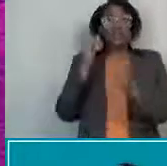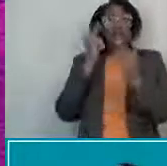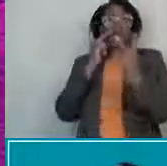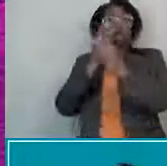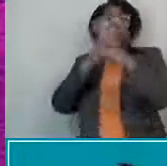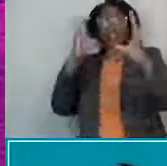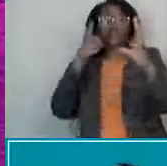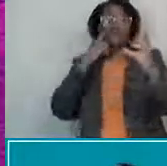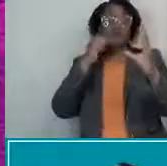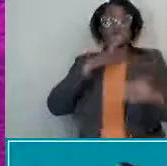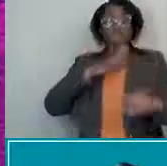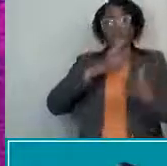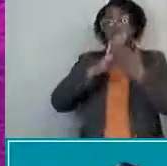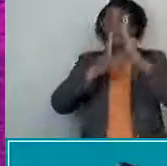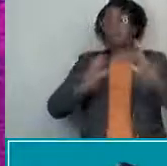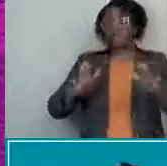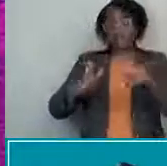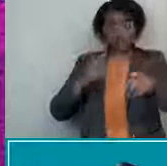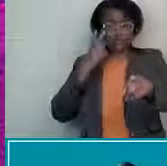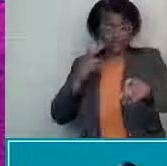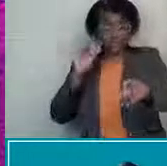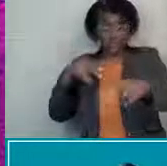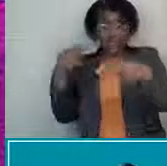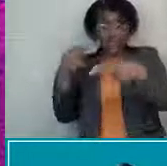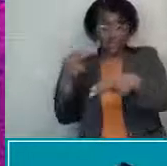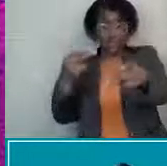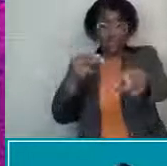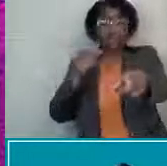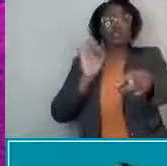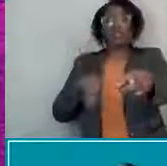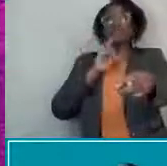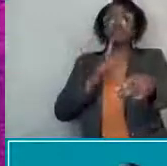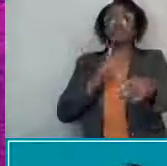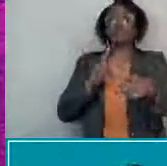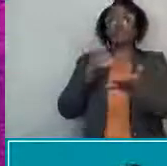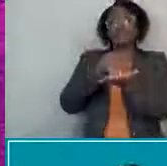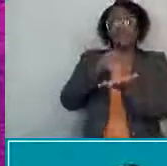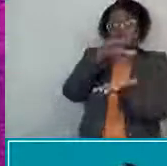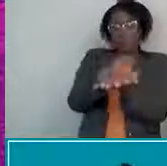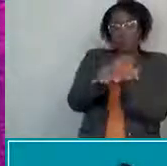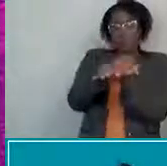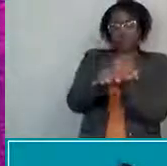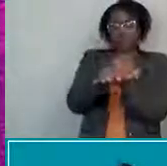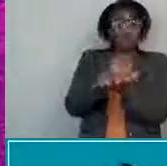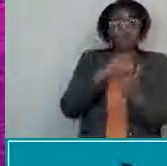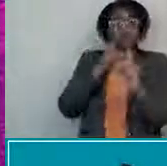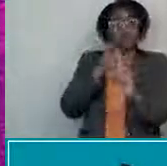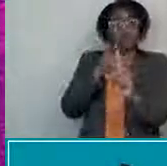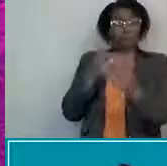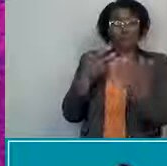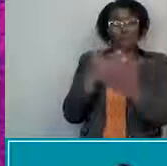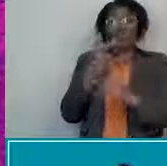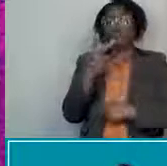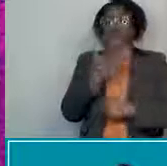Peace. And if you could help me with the slide there too. And it's a framework document that does 3 things. It shows how the